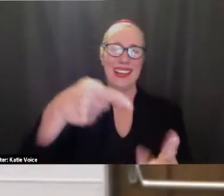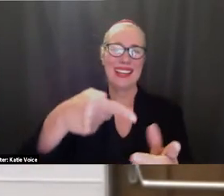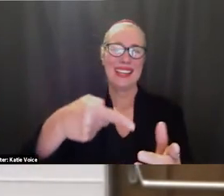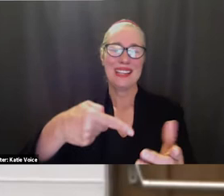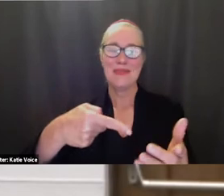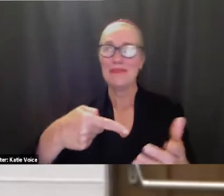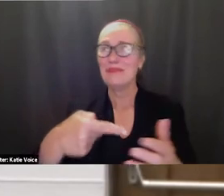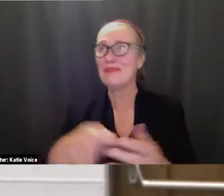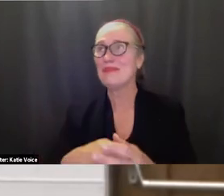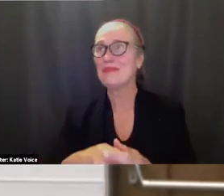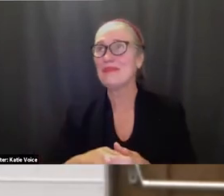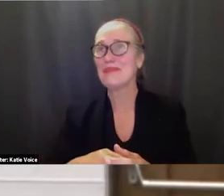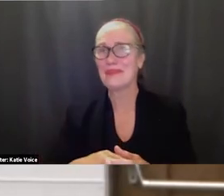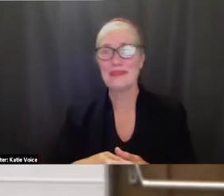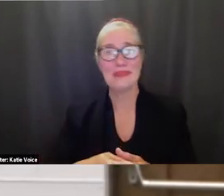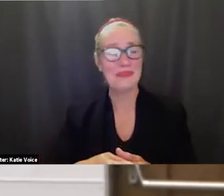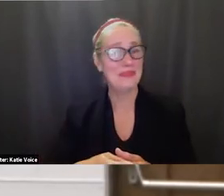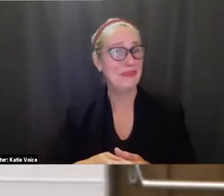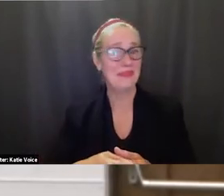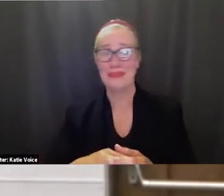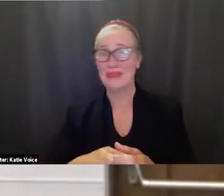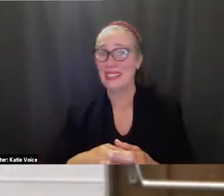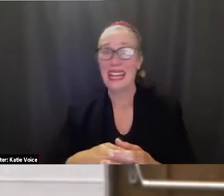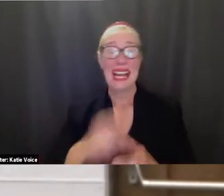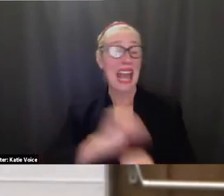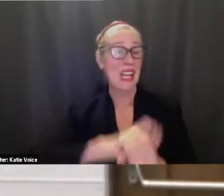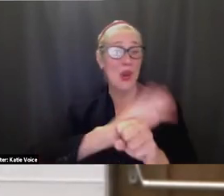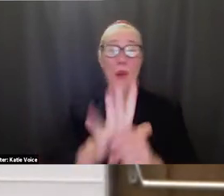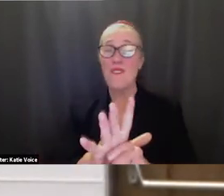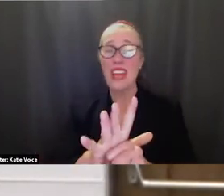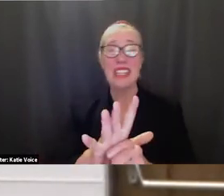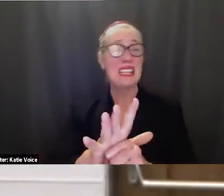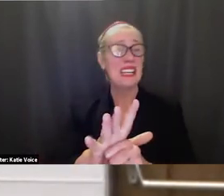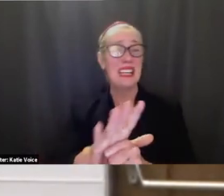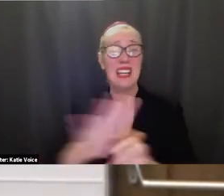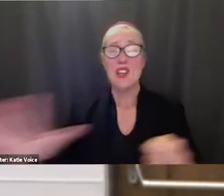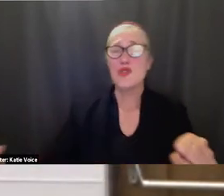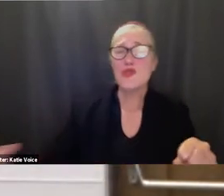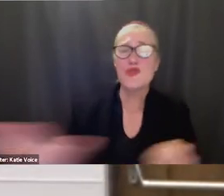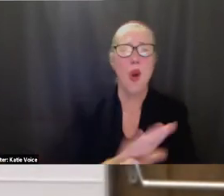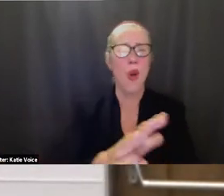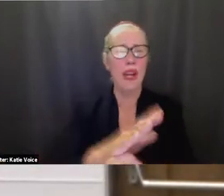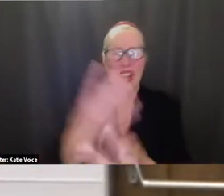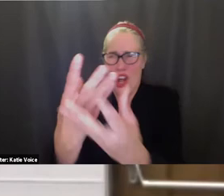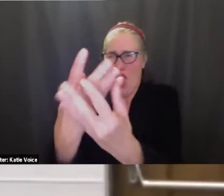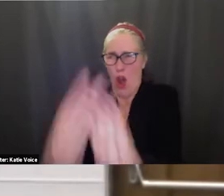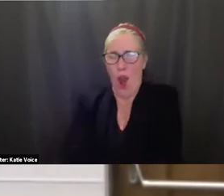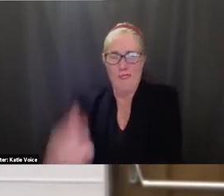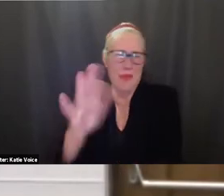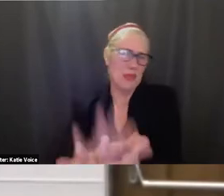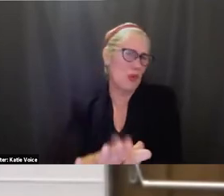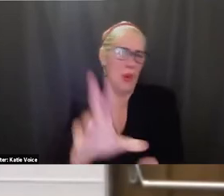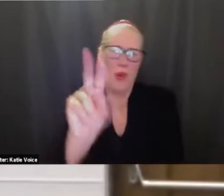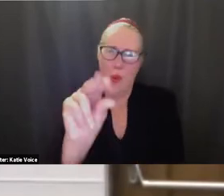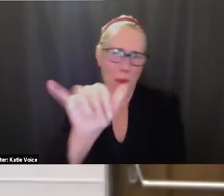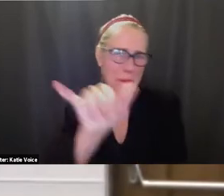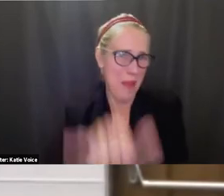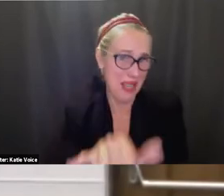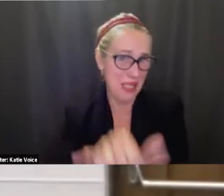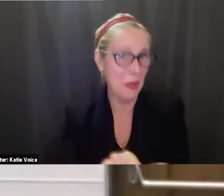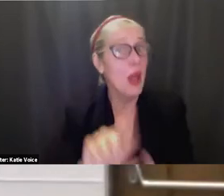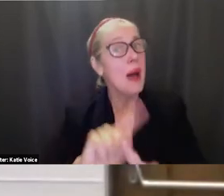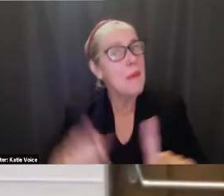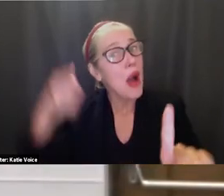you know we knew we couldn't keep covid entirely out of our schools but to keep school open and and someone asked me that the other